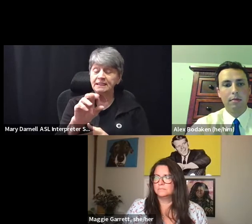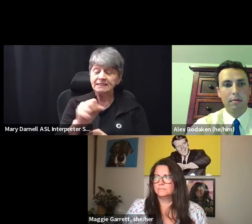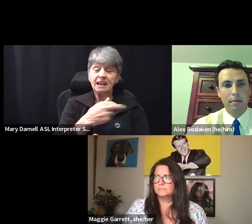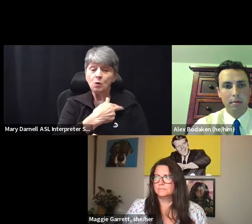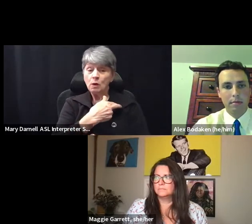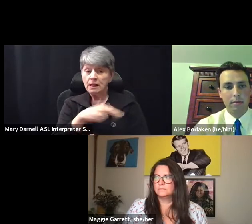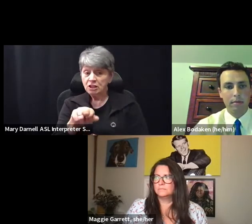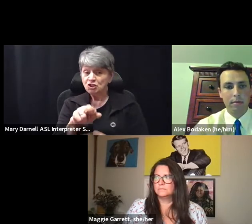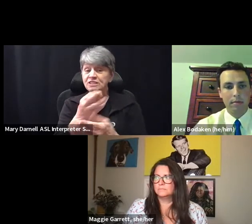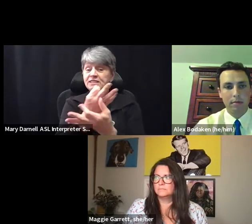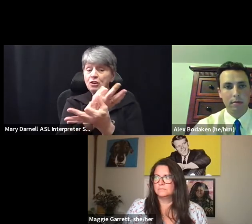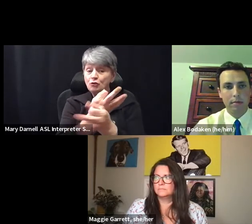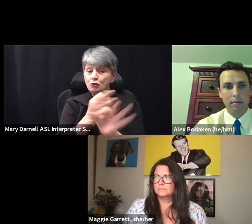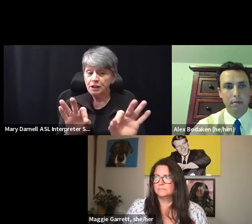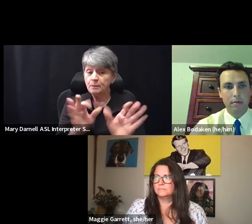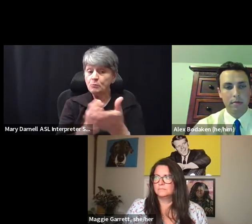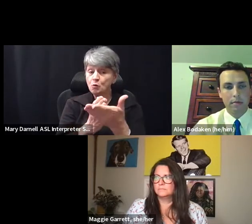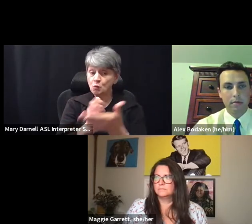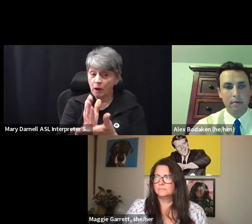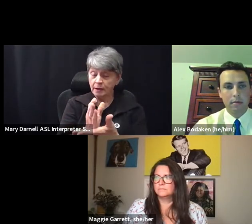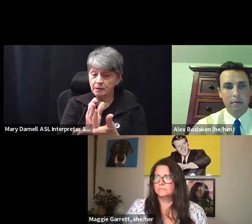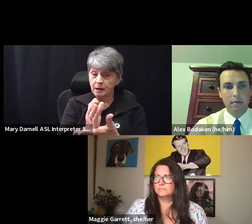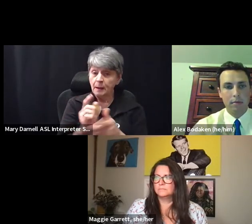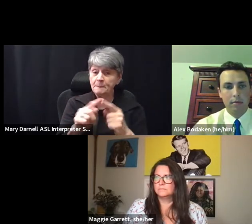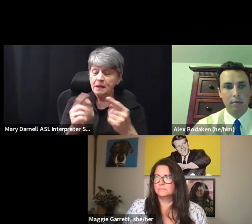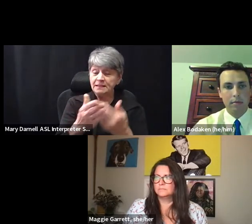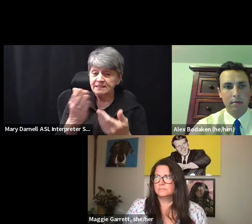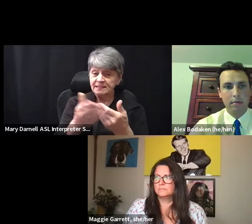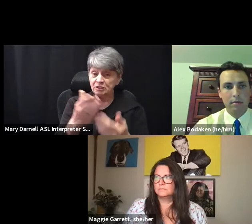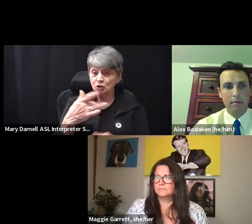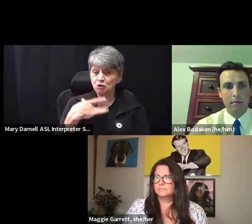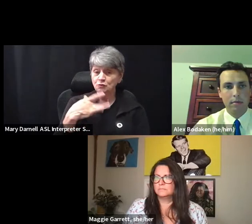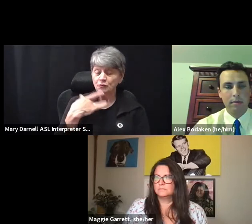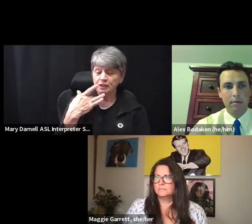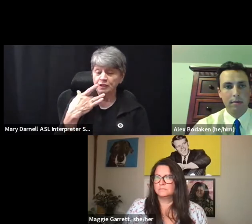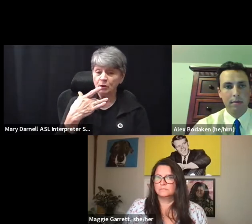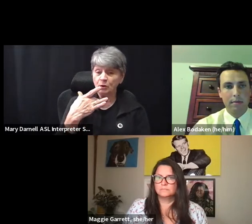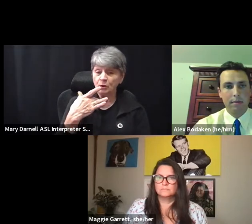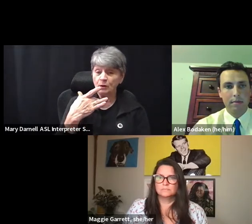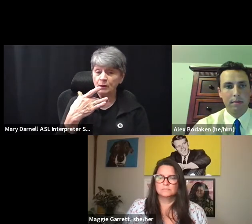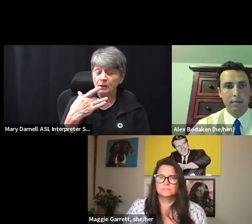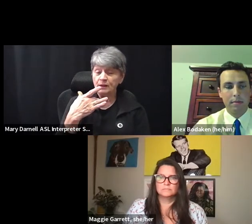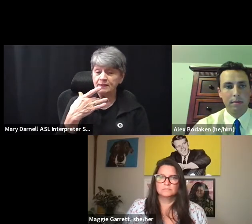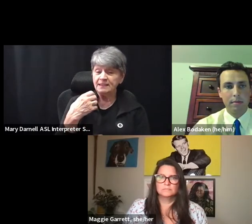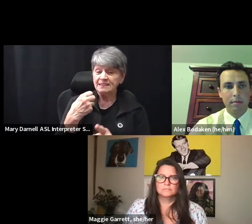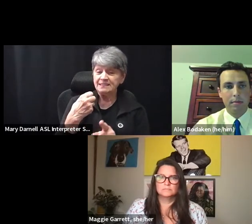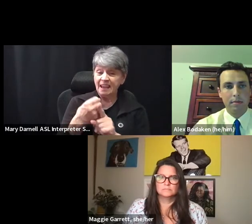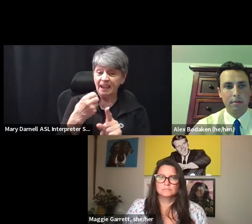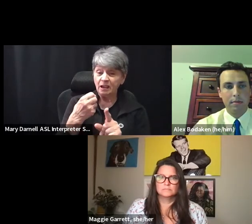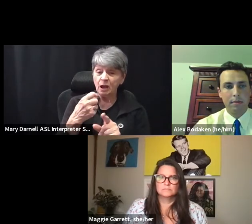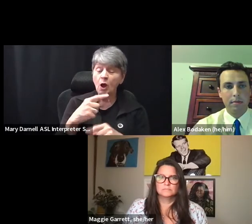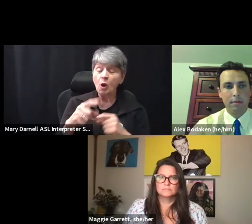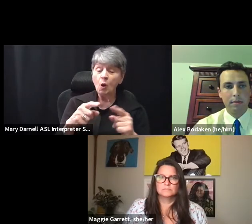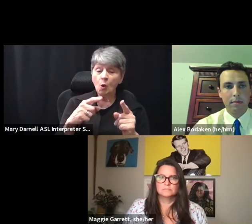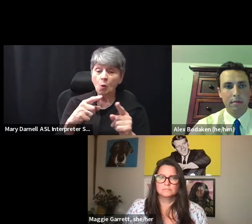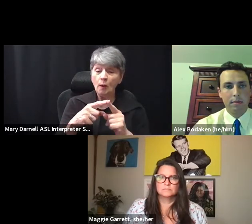it's easier to feel the attack on our religious freedom when a narrow religious viewpoint is